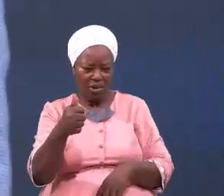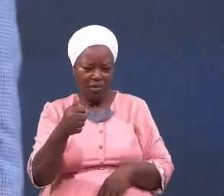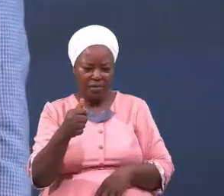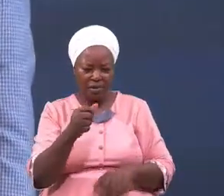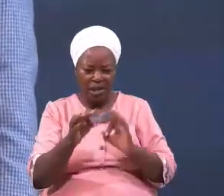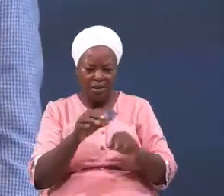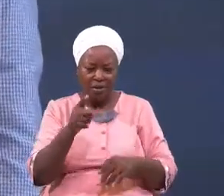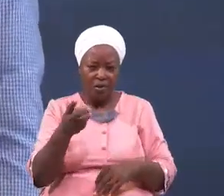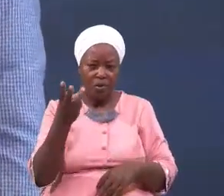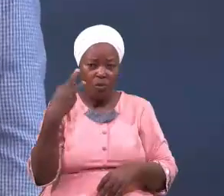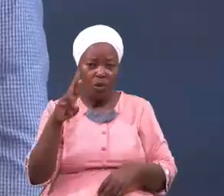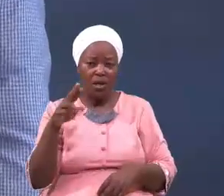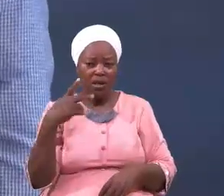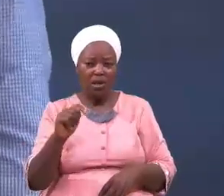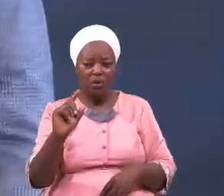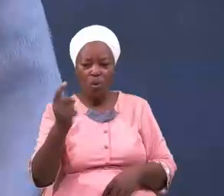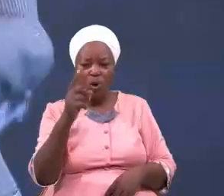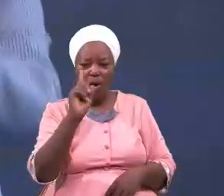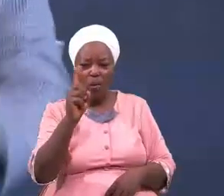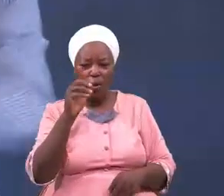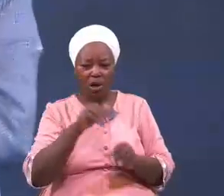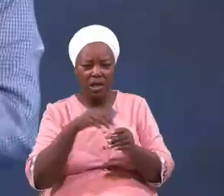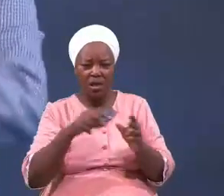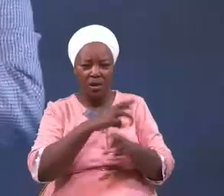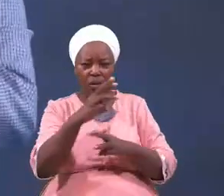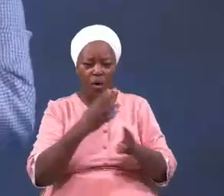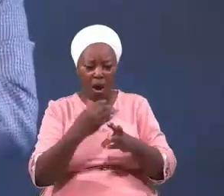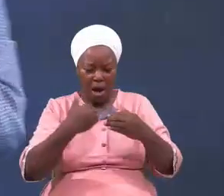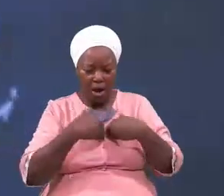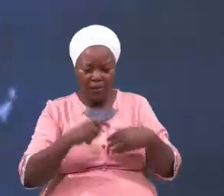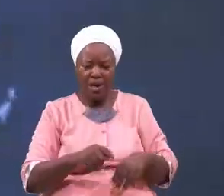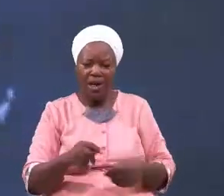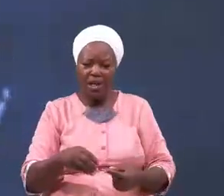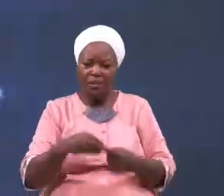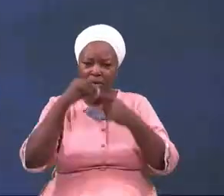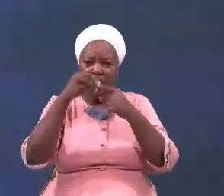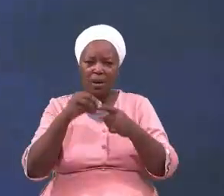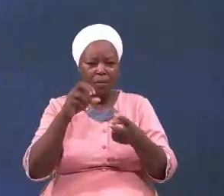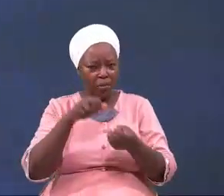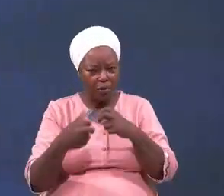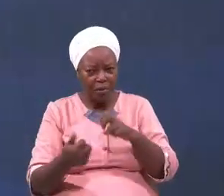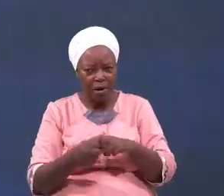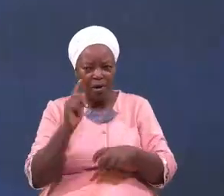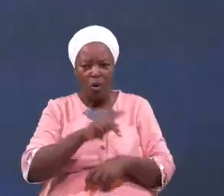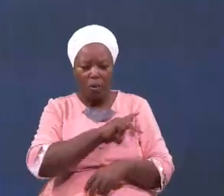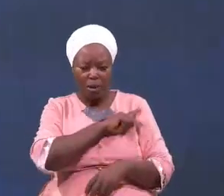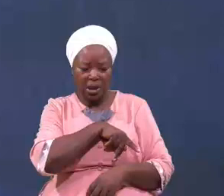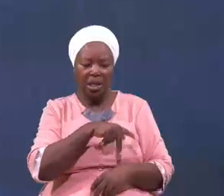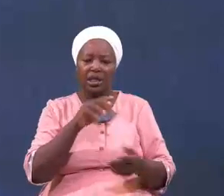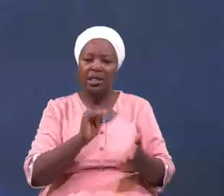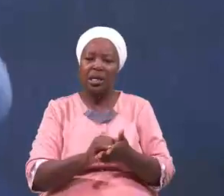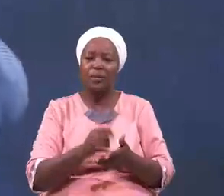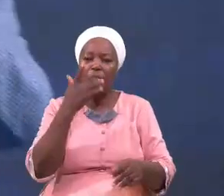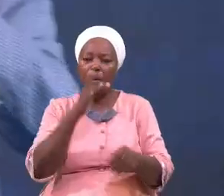the only one in the world having a particular problem, you personalize the promise